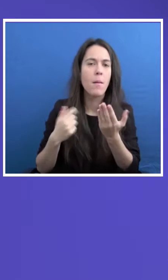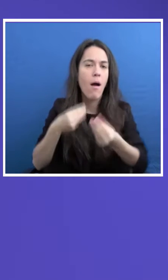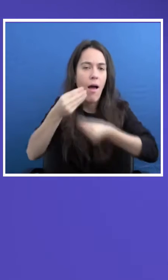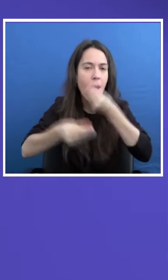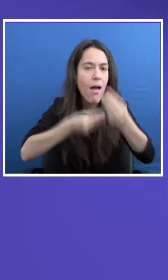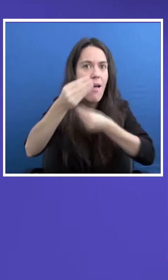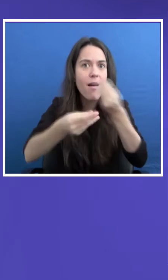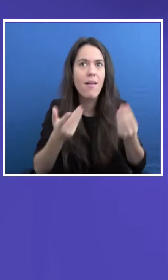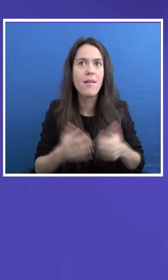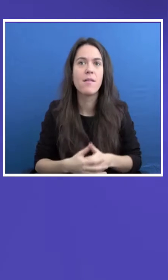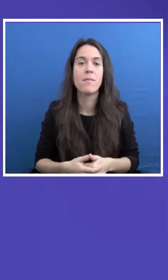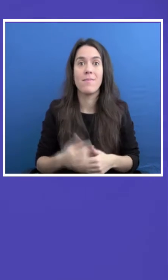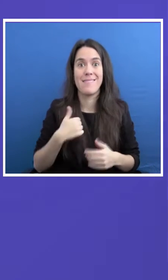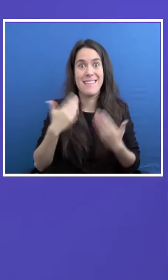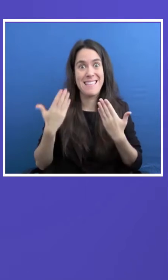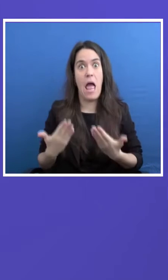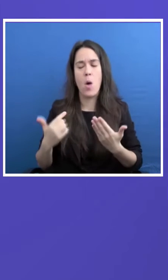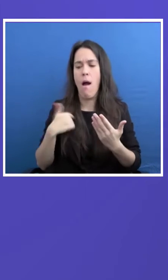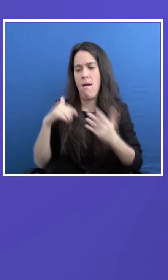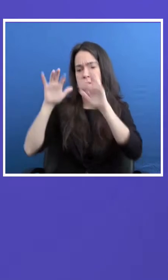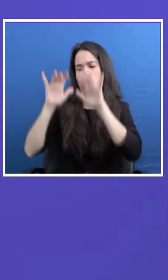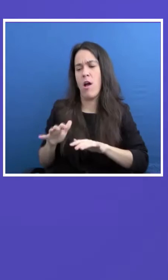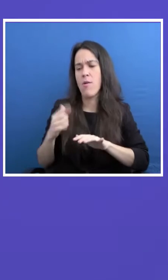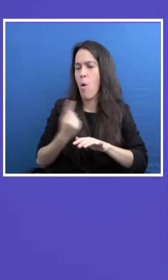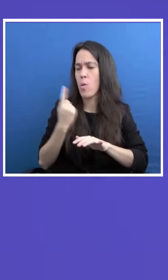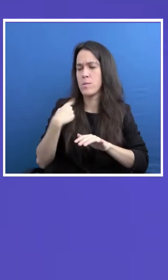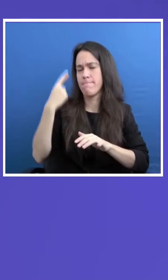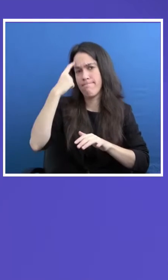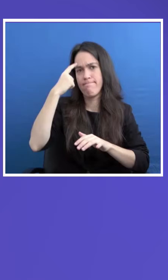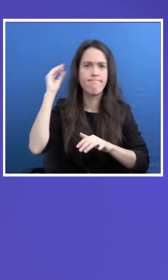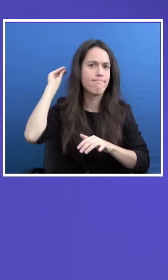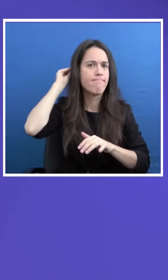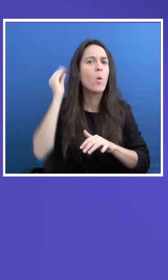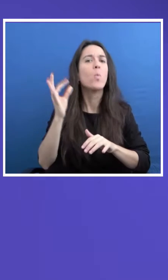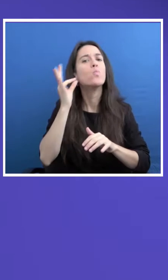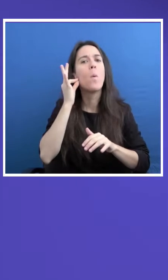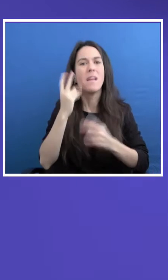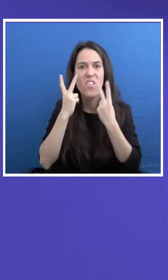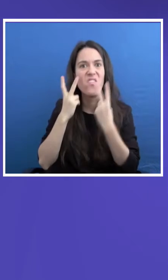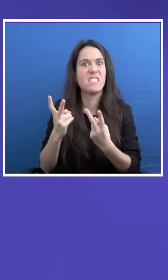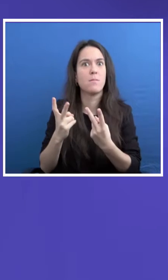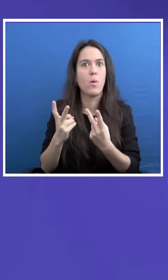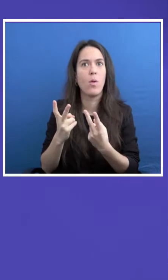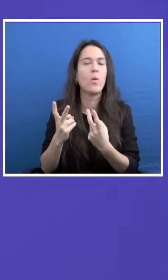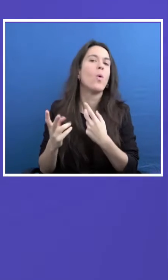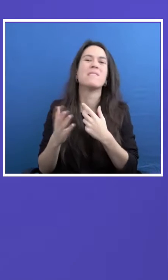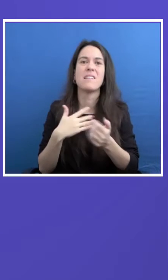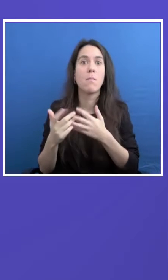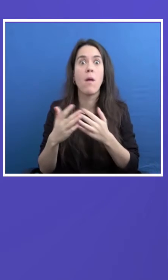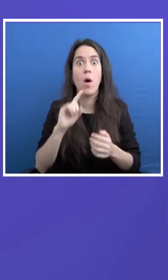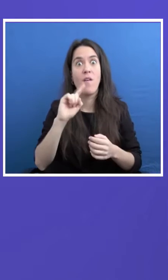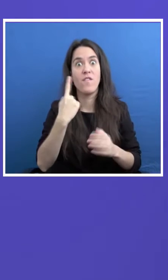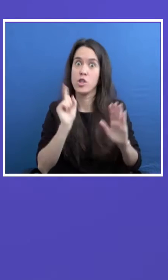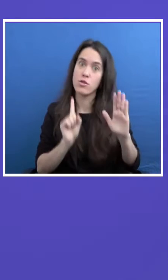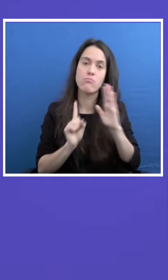try to make women more visible. When I do a story where it doesn't matter if the main character is a woman or a man, because they're equally qualified,